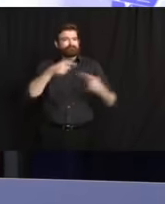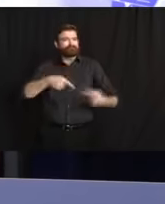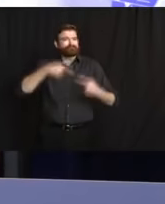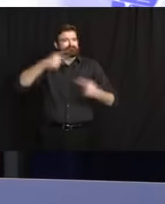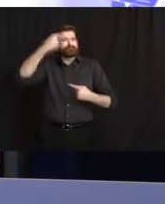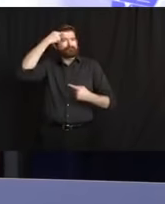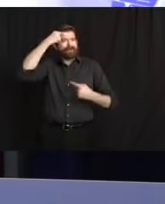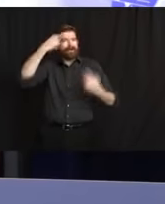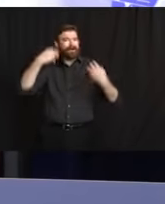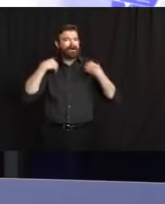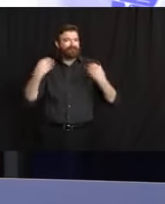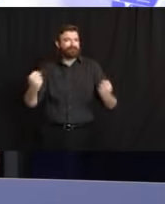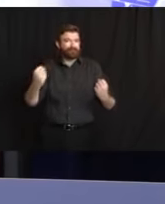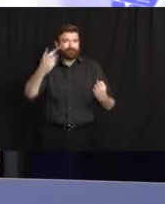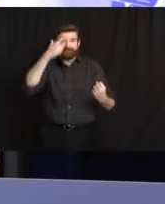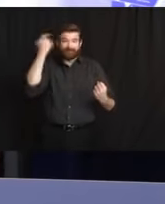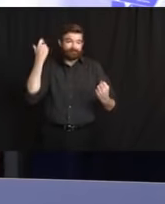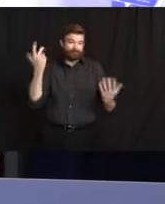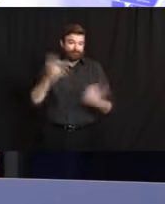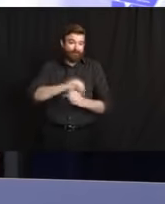call